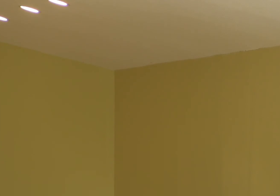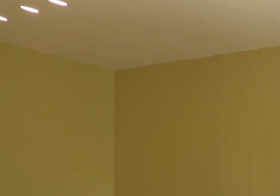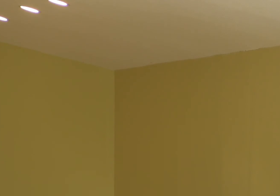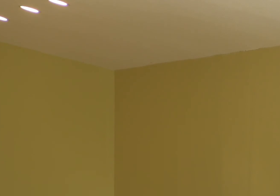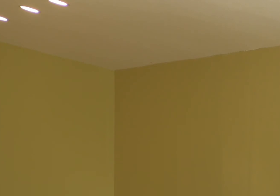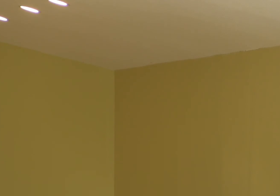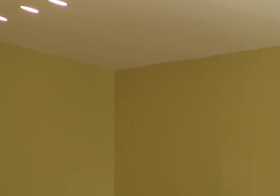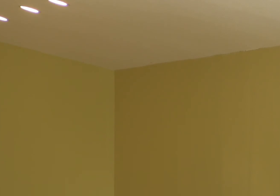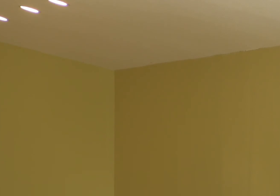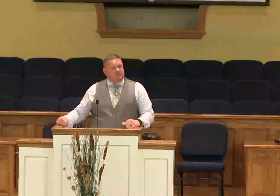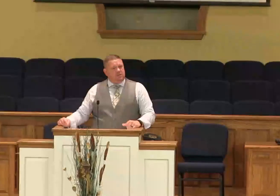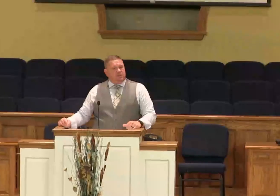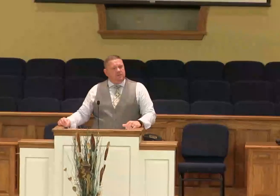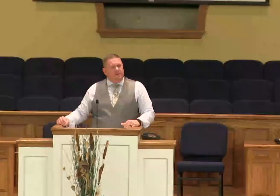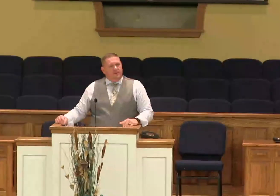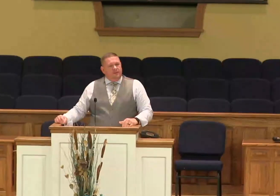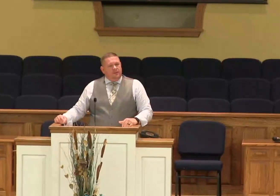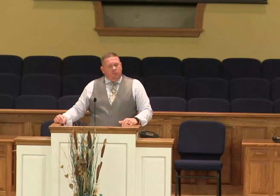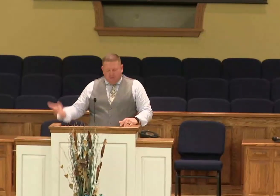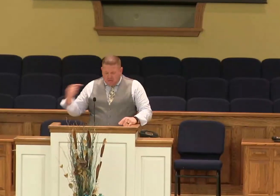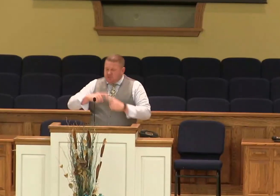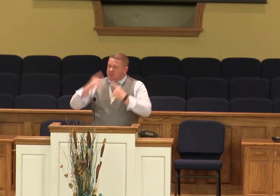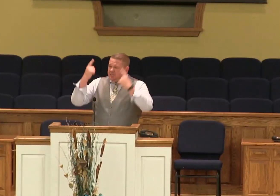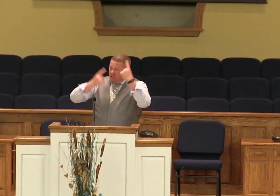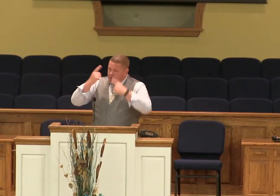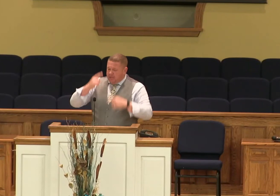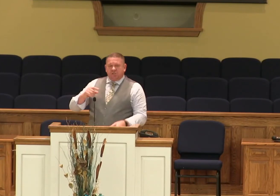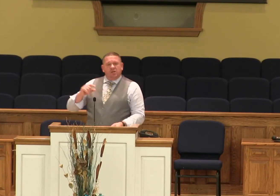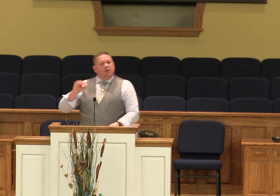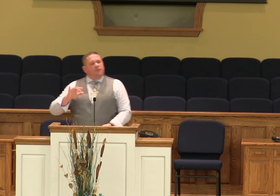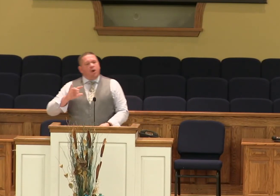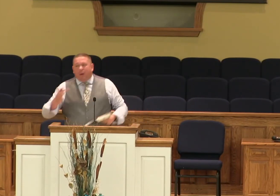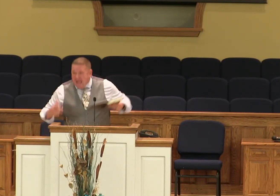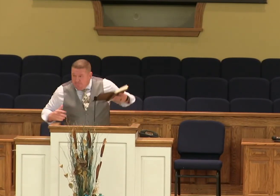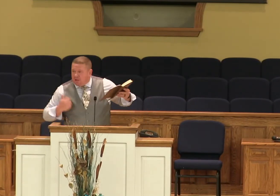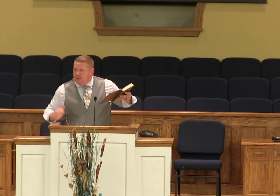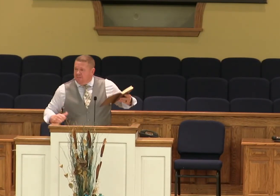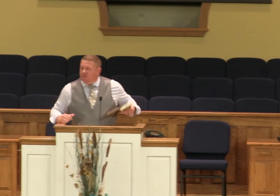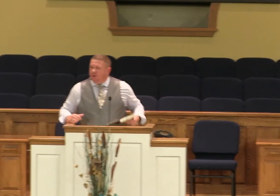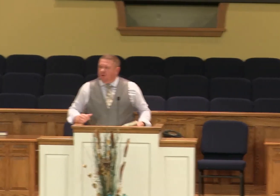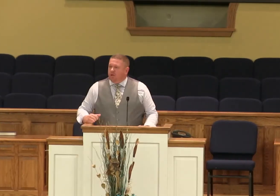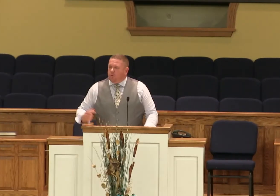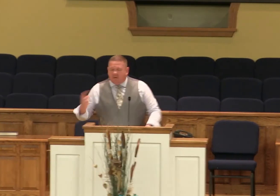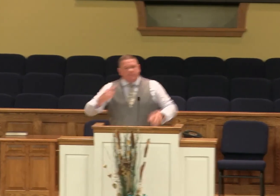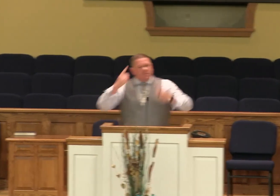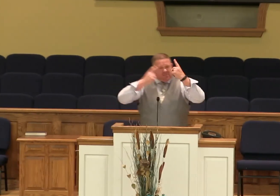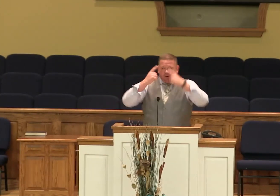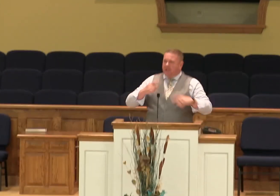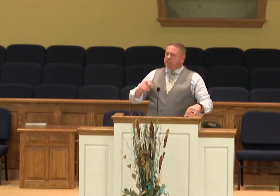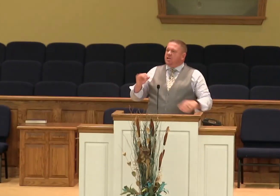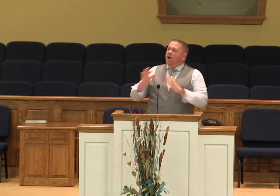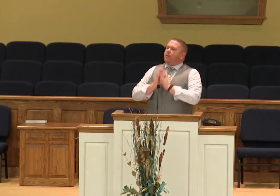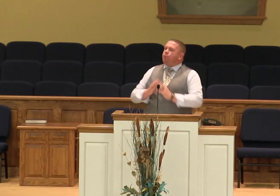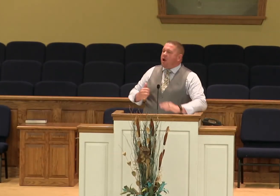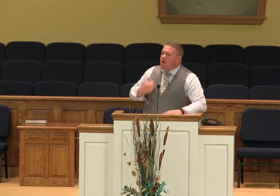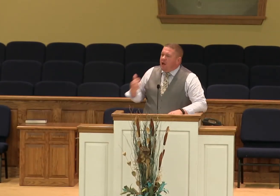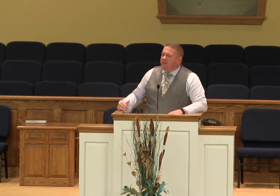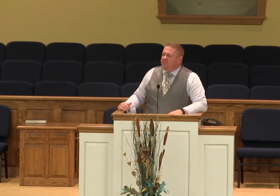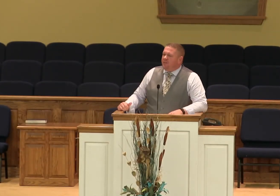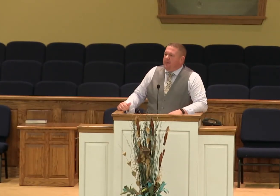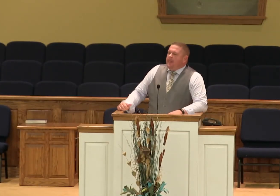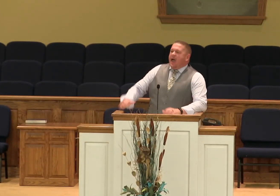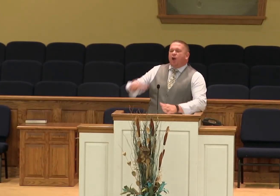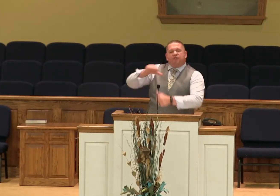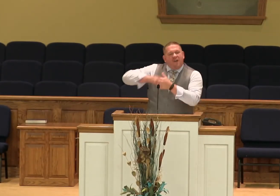consideration of faithfulness. When it comes to the consideration of our Bible life. When it comes to consideration of our prayer